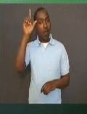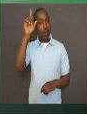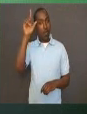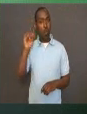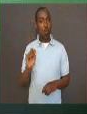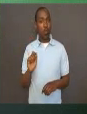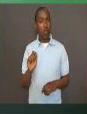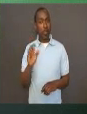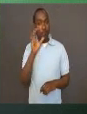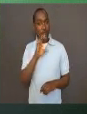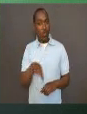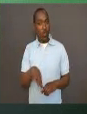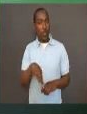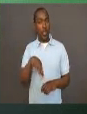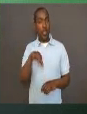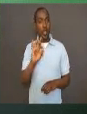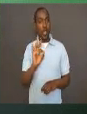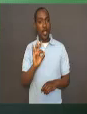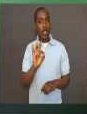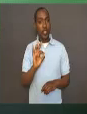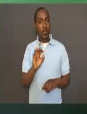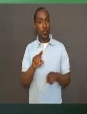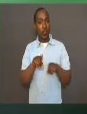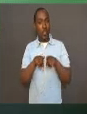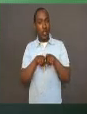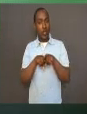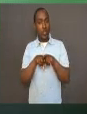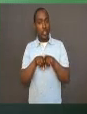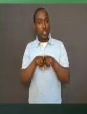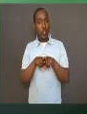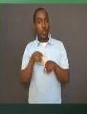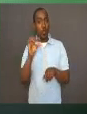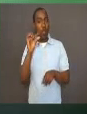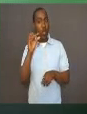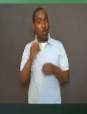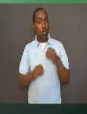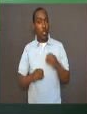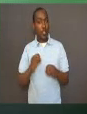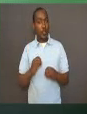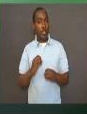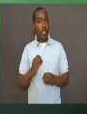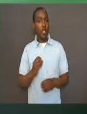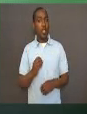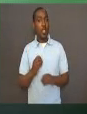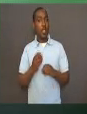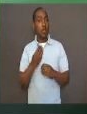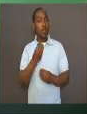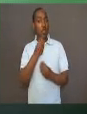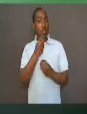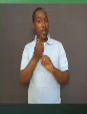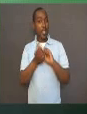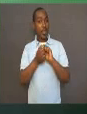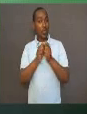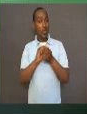Leeuwenhoek's discovery, the connection to microorganisms and changes in